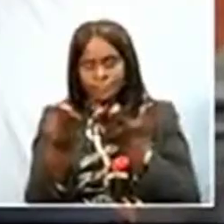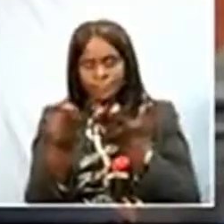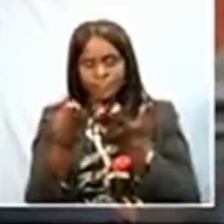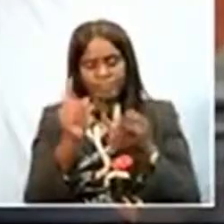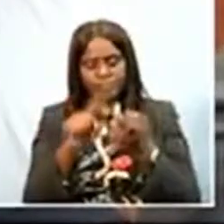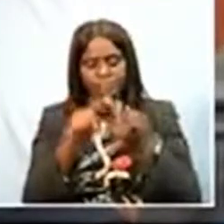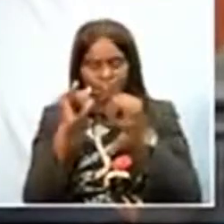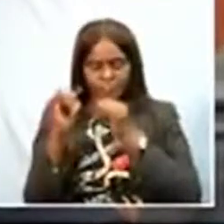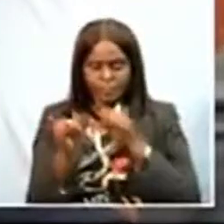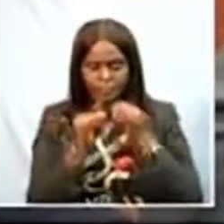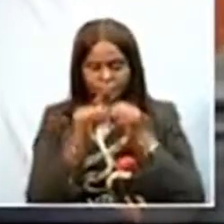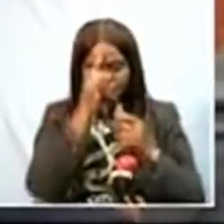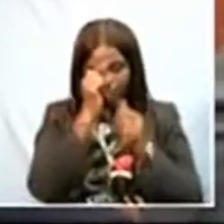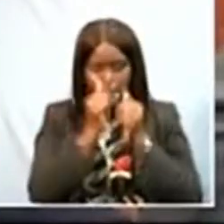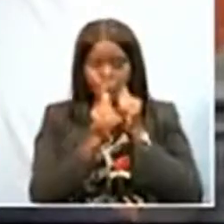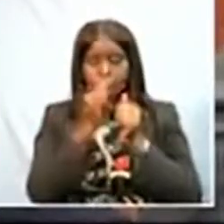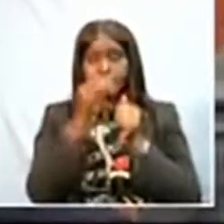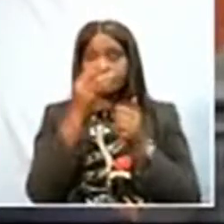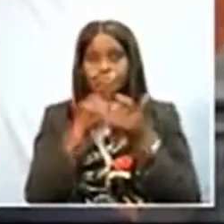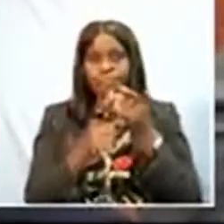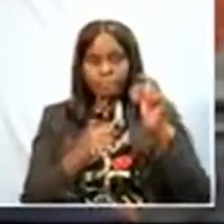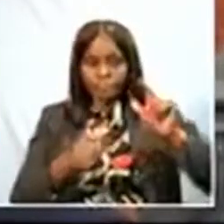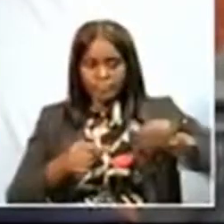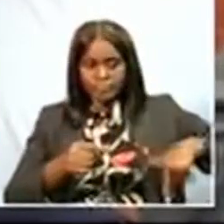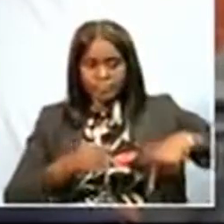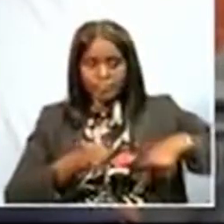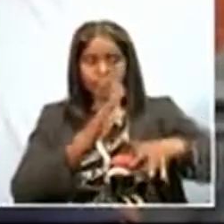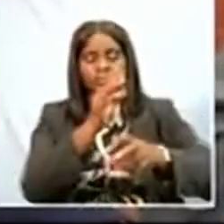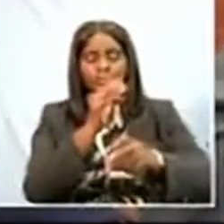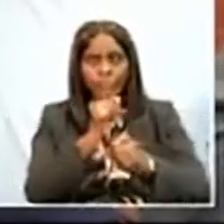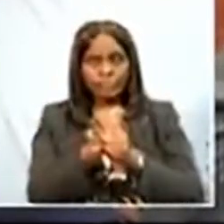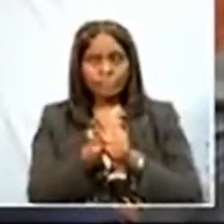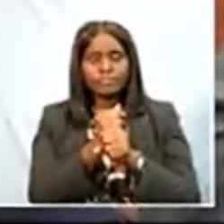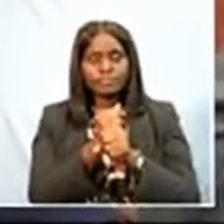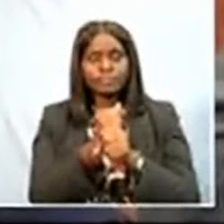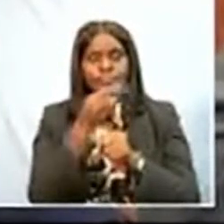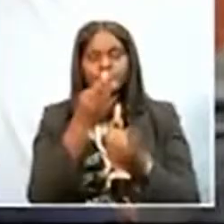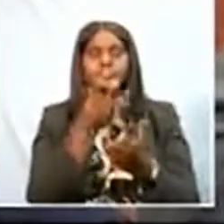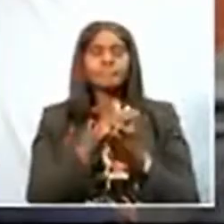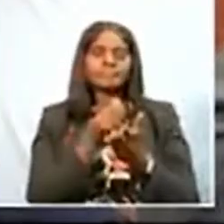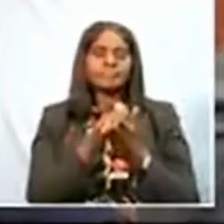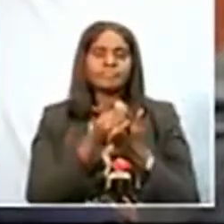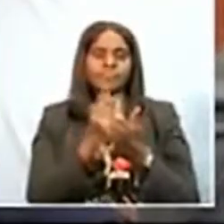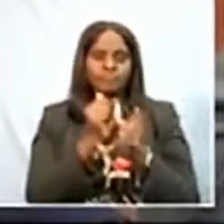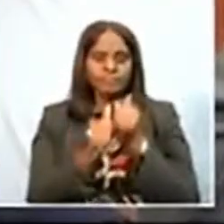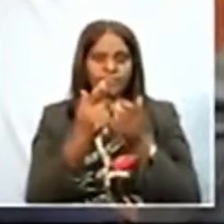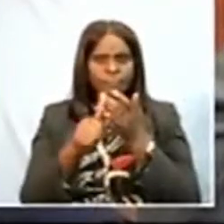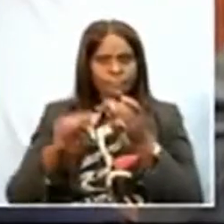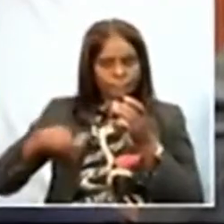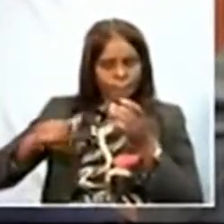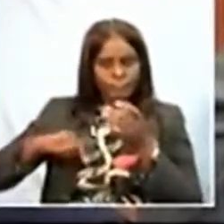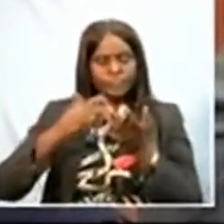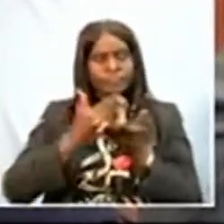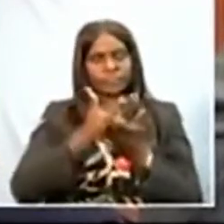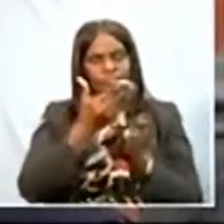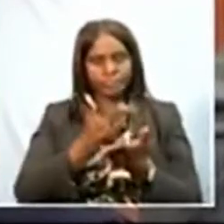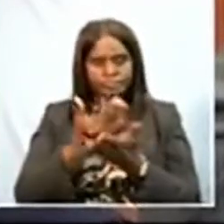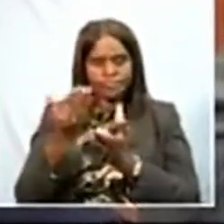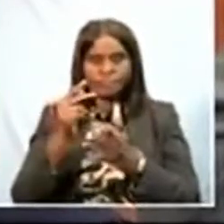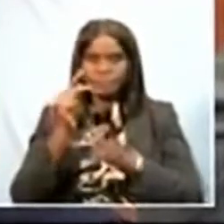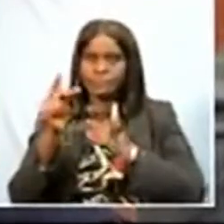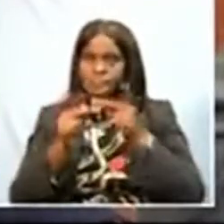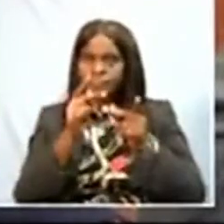to implement was due to the late receipt of funds which delayed the procurement